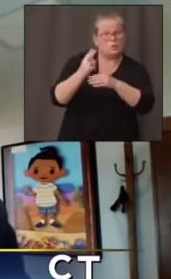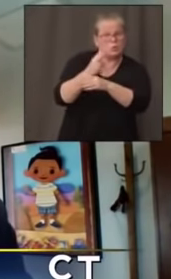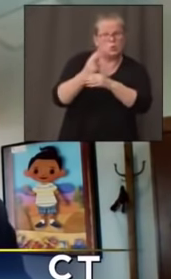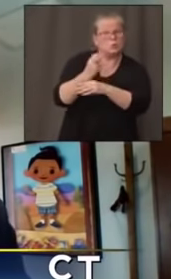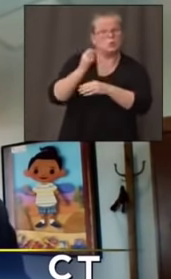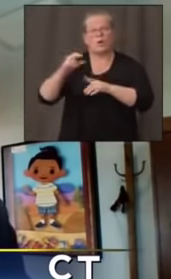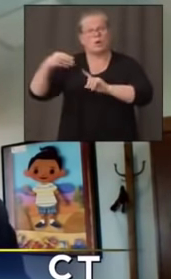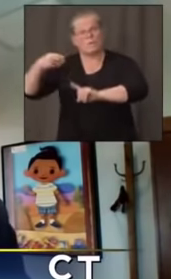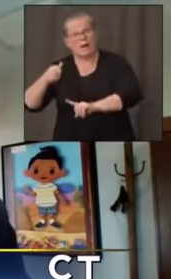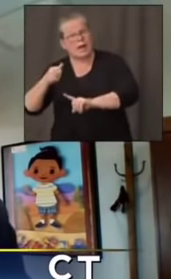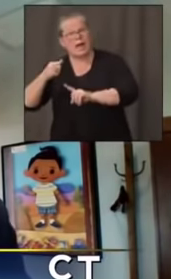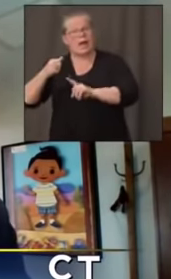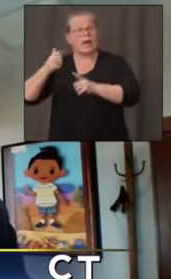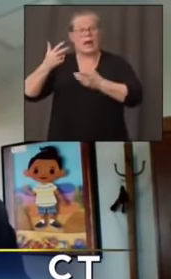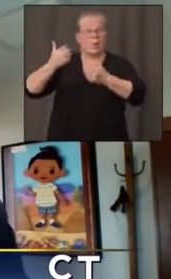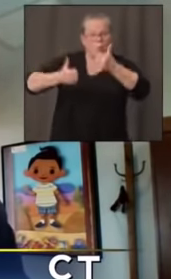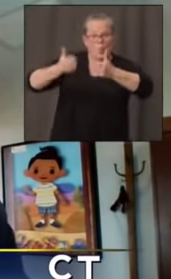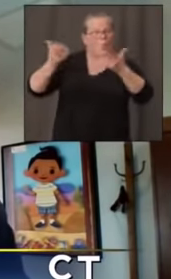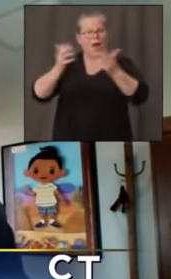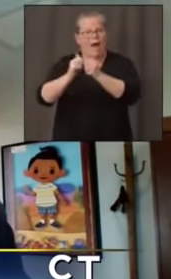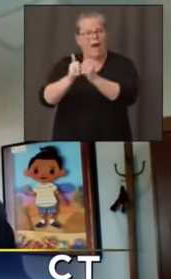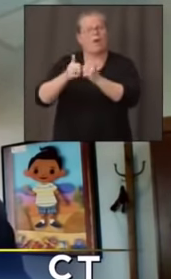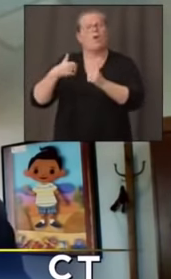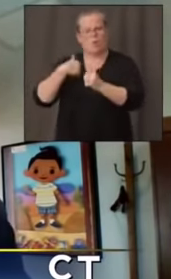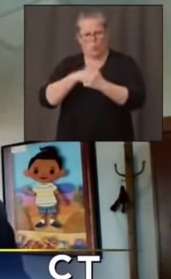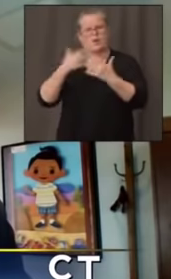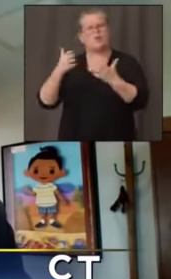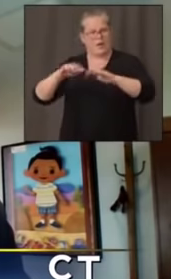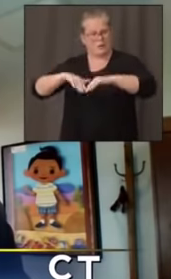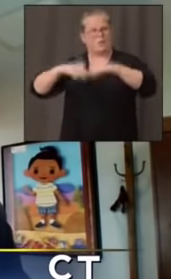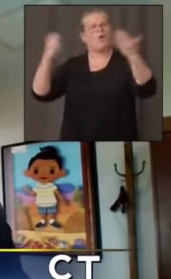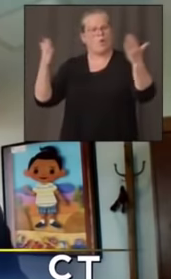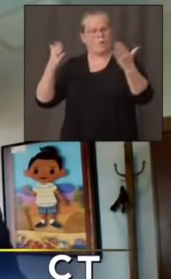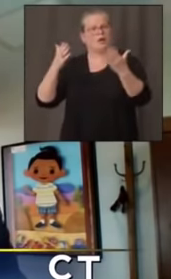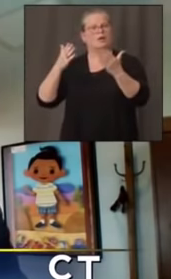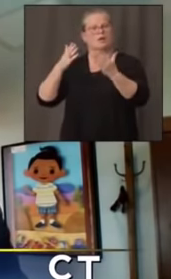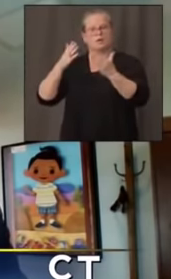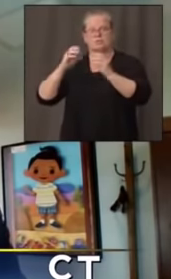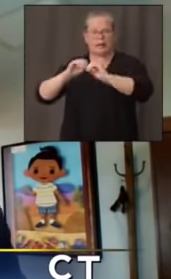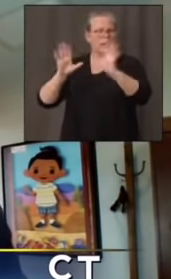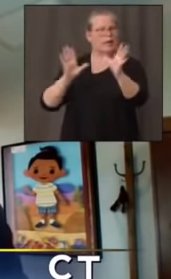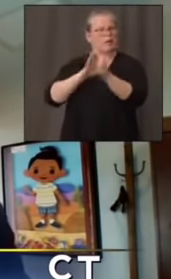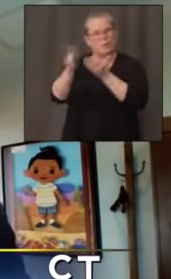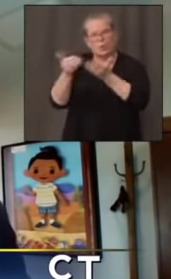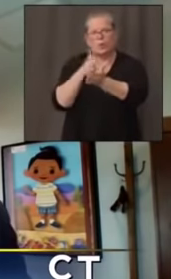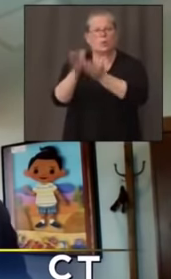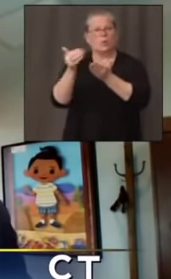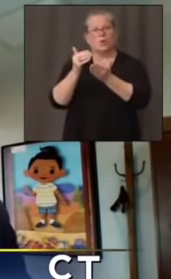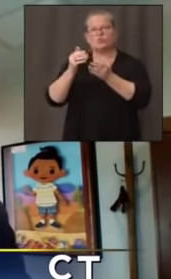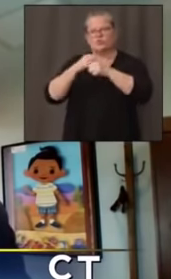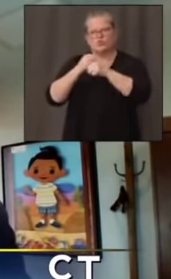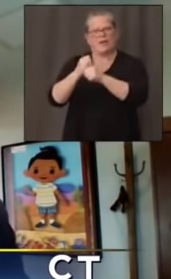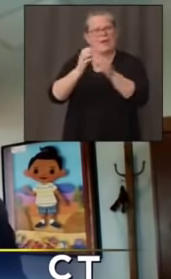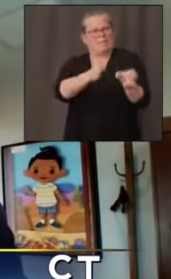opportunity to come up with the plans that are going to be, I think, more relevant for those teachers because they're going to be working in those